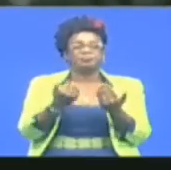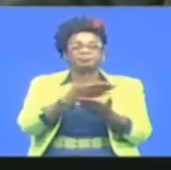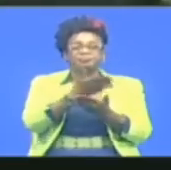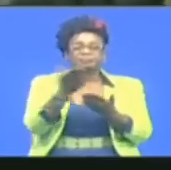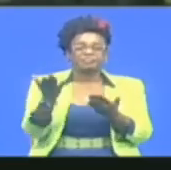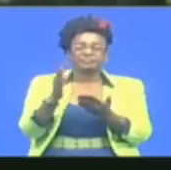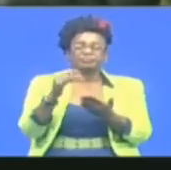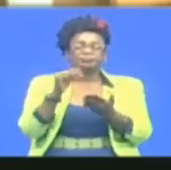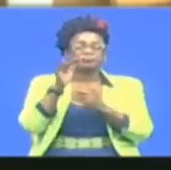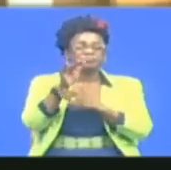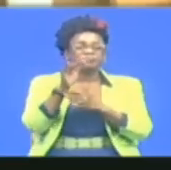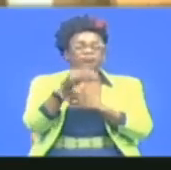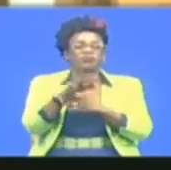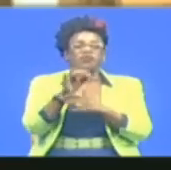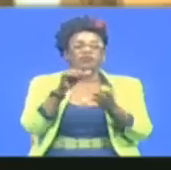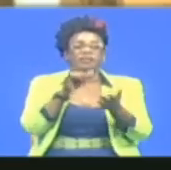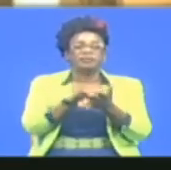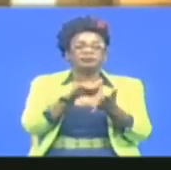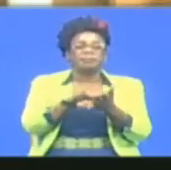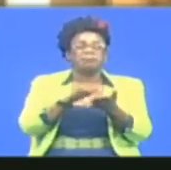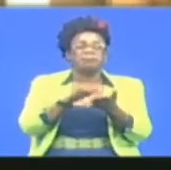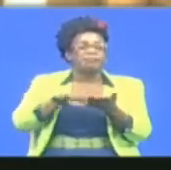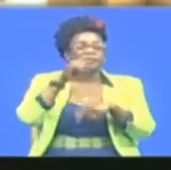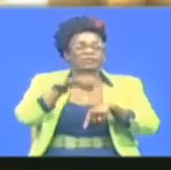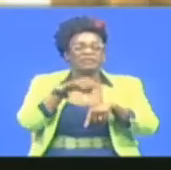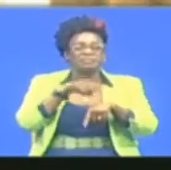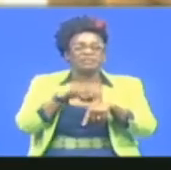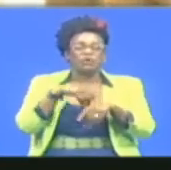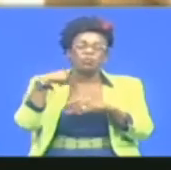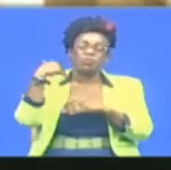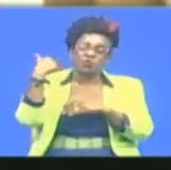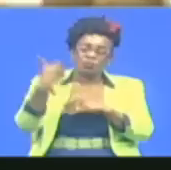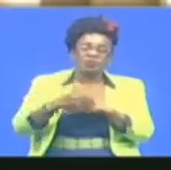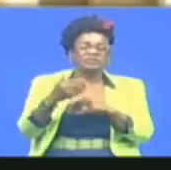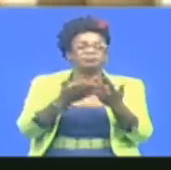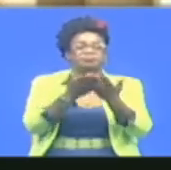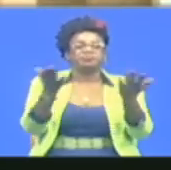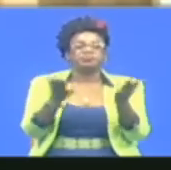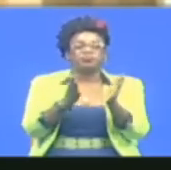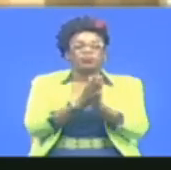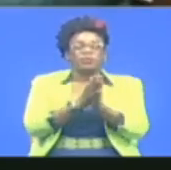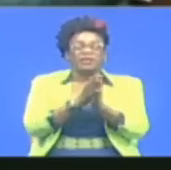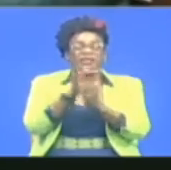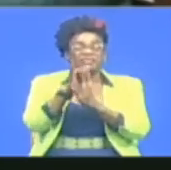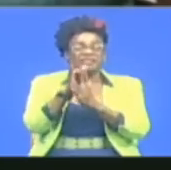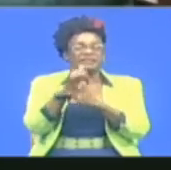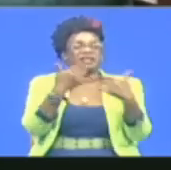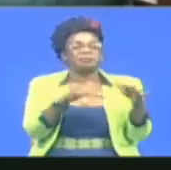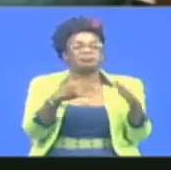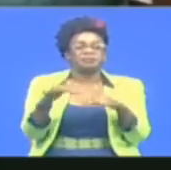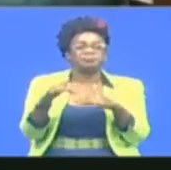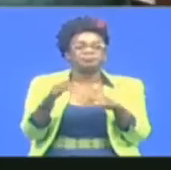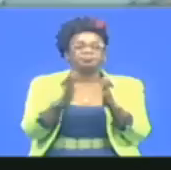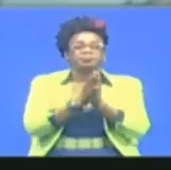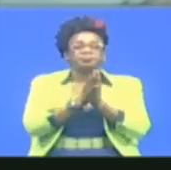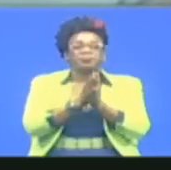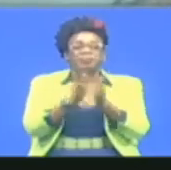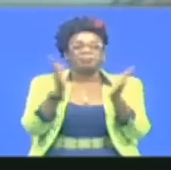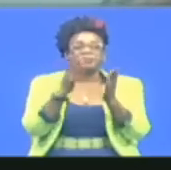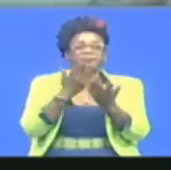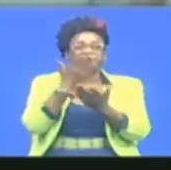of plundering fades, more often than not, they ride off into the sunset with their ill-gotten gains. Their public shaming in the